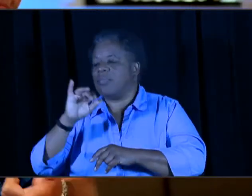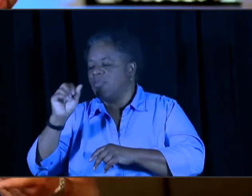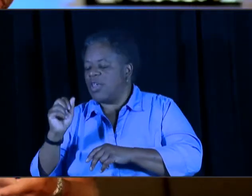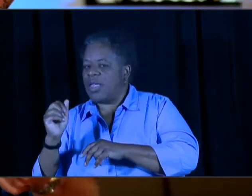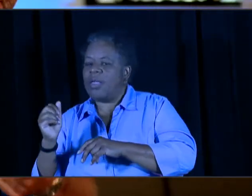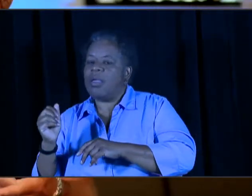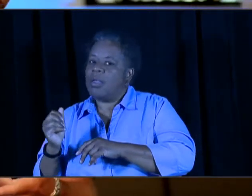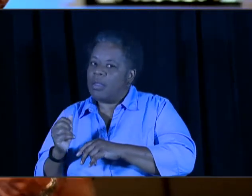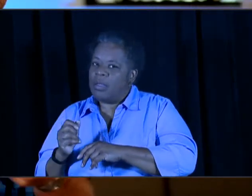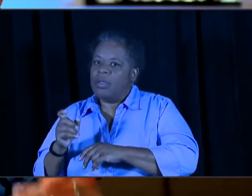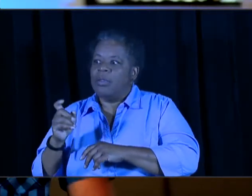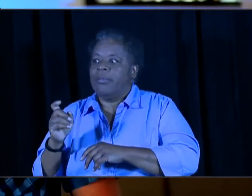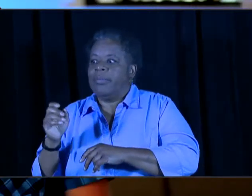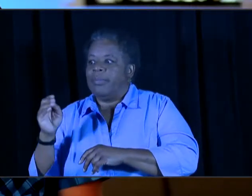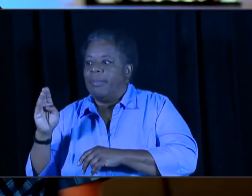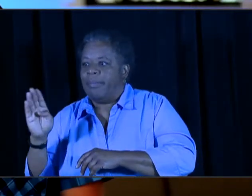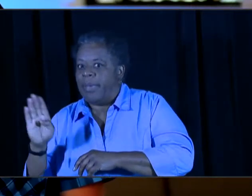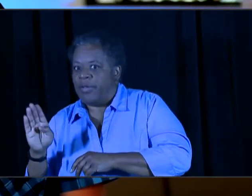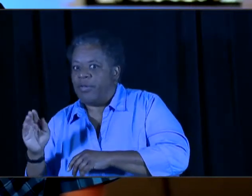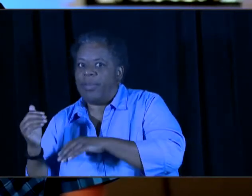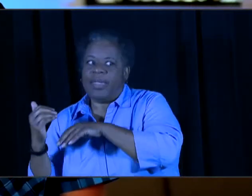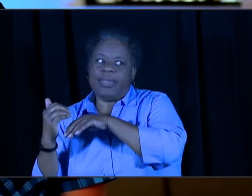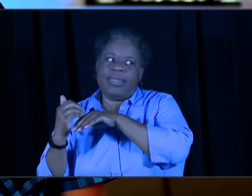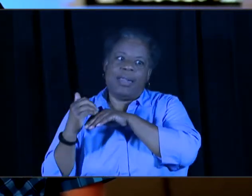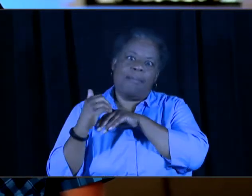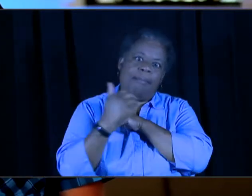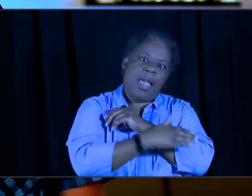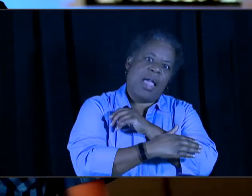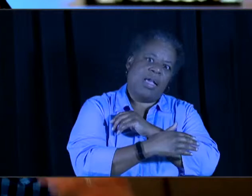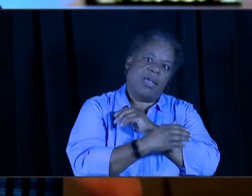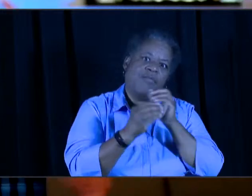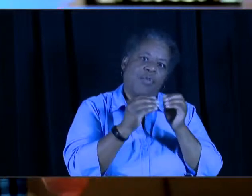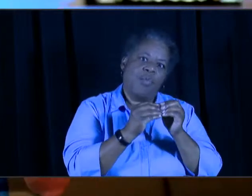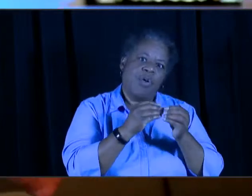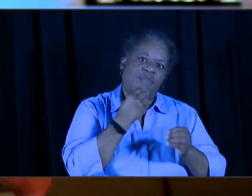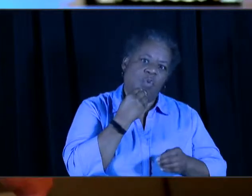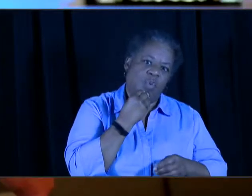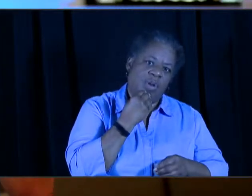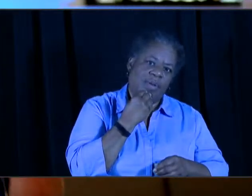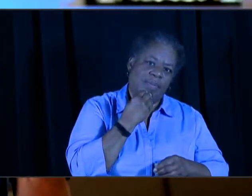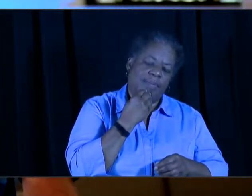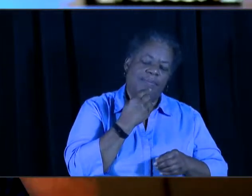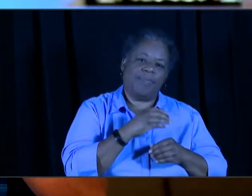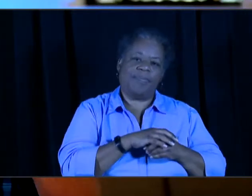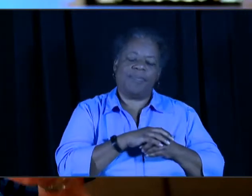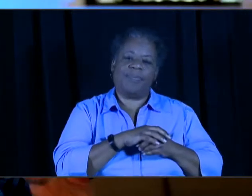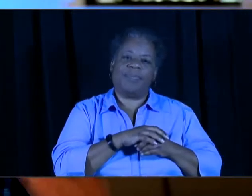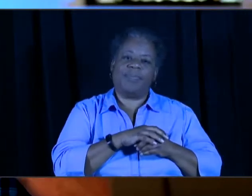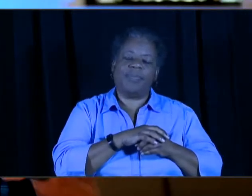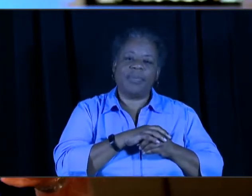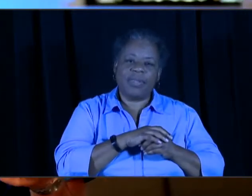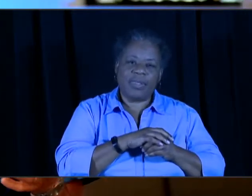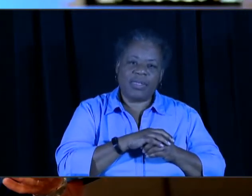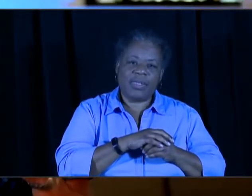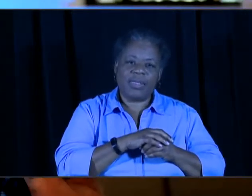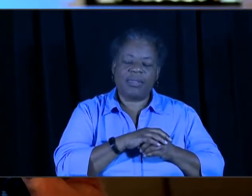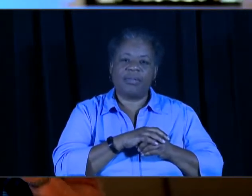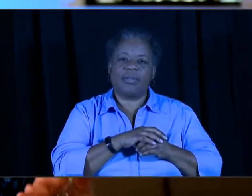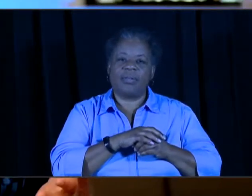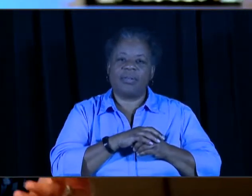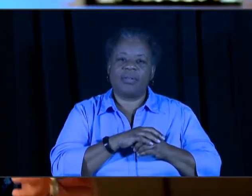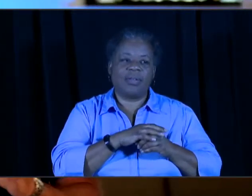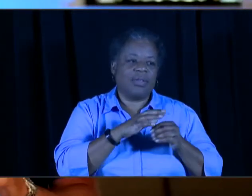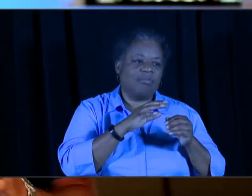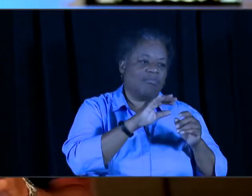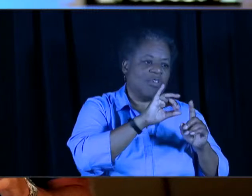with Benjamin, the youngest, for more grain. And once again, there are these surprising but uncomfortable exchanges